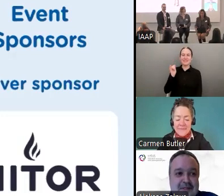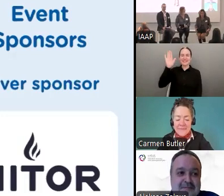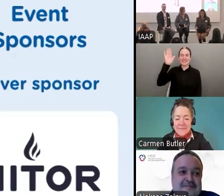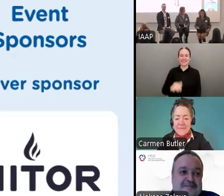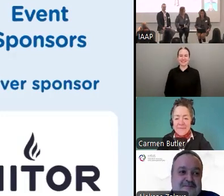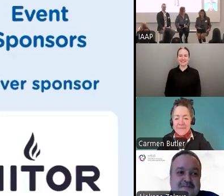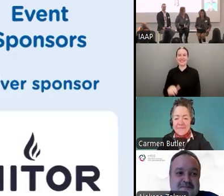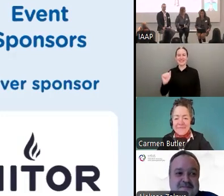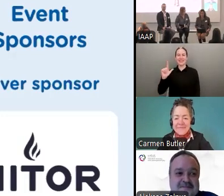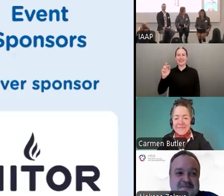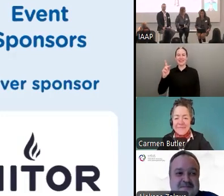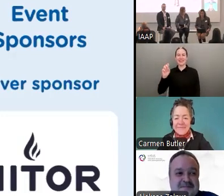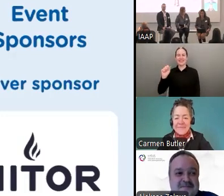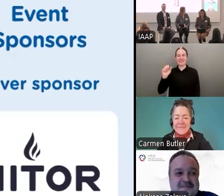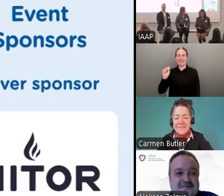Hello, Rebecka.